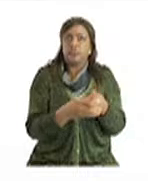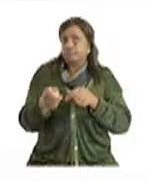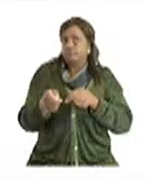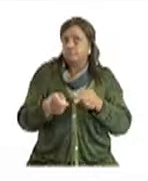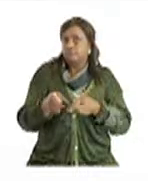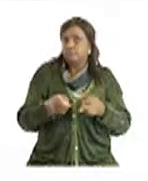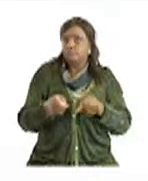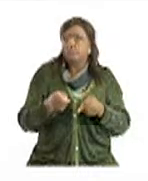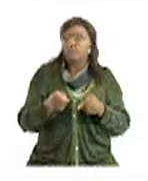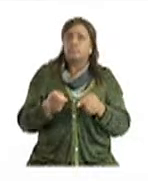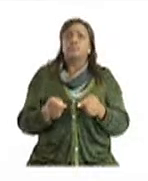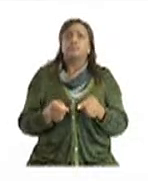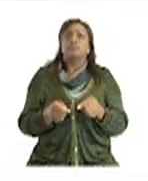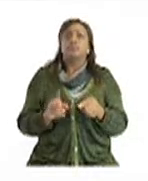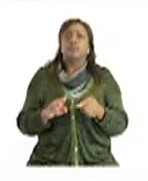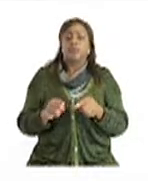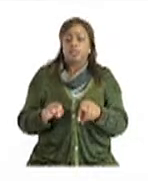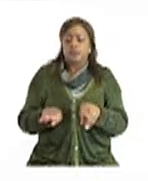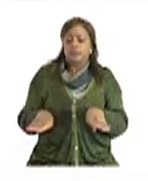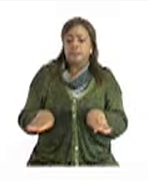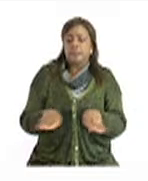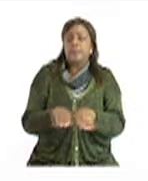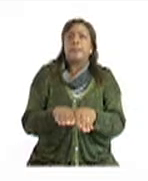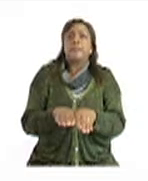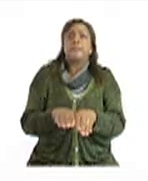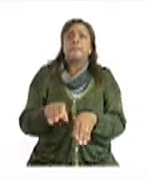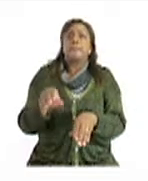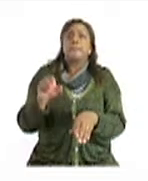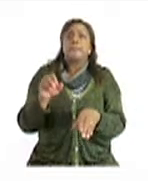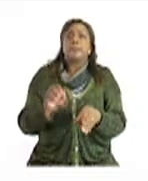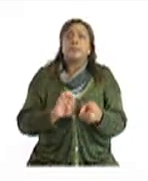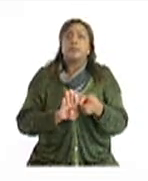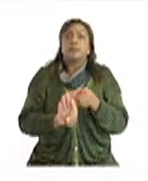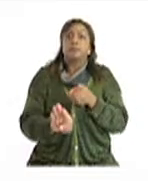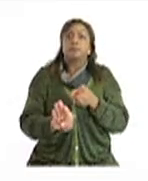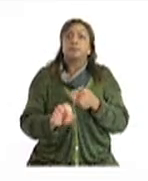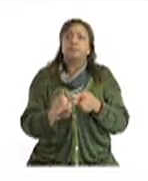control and protects the testes.